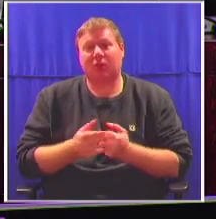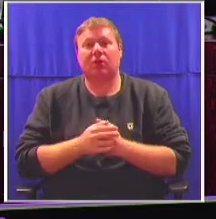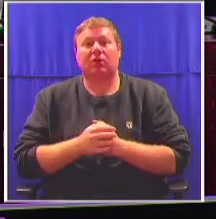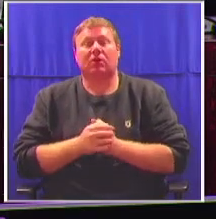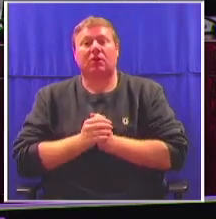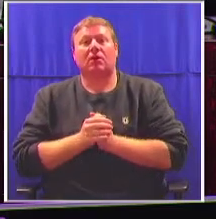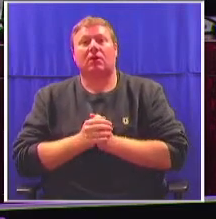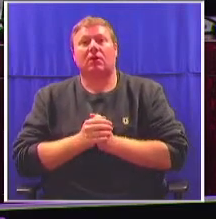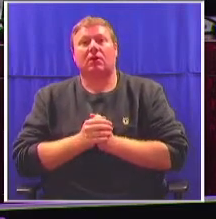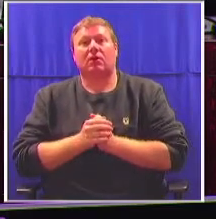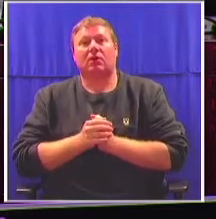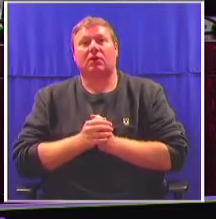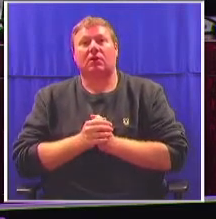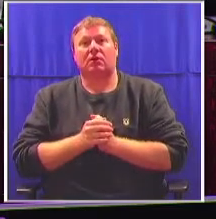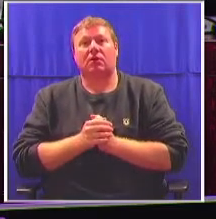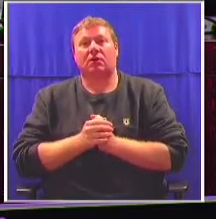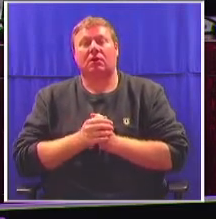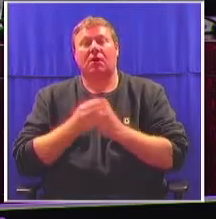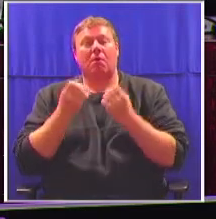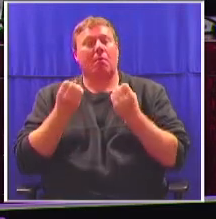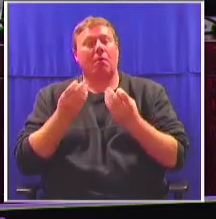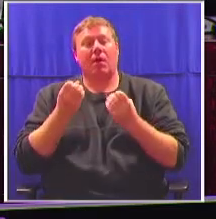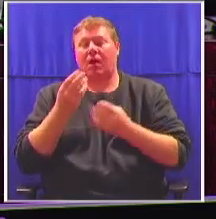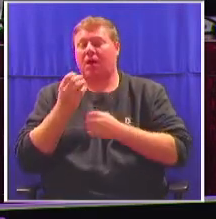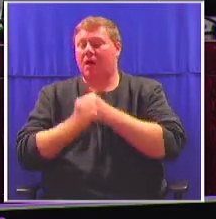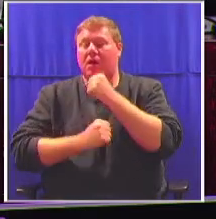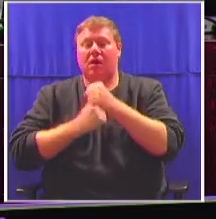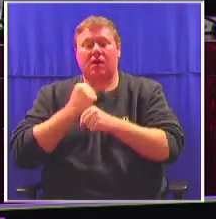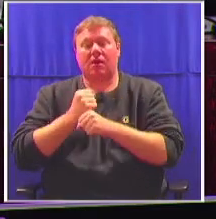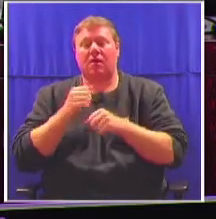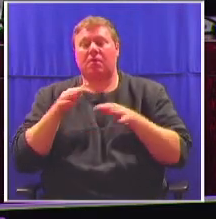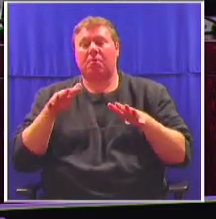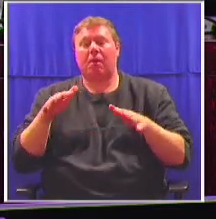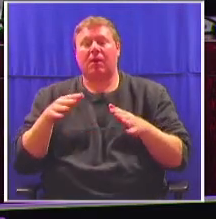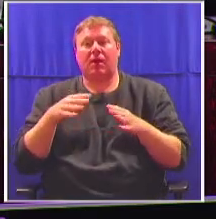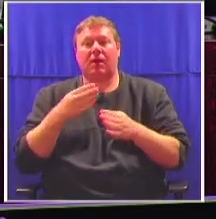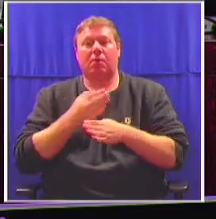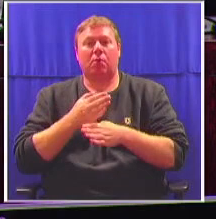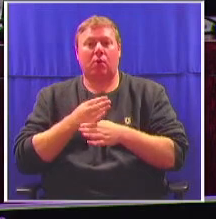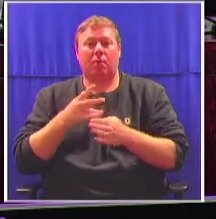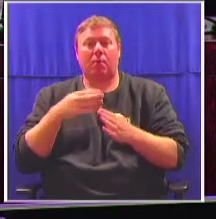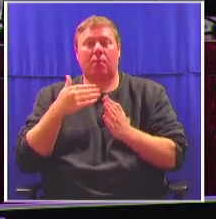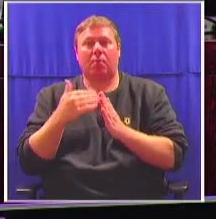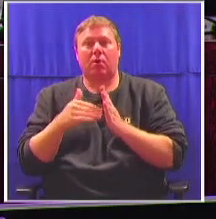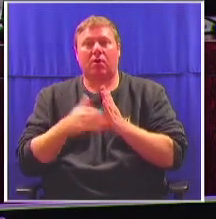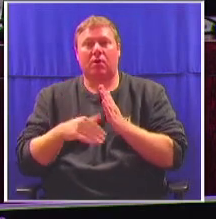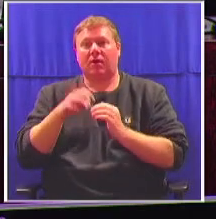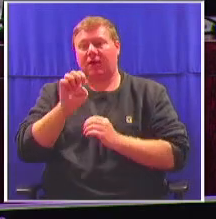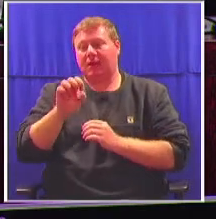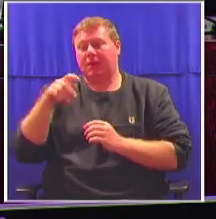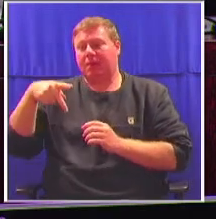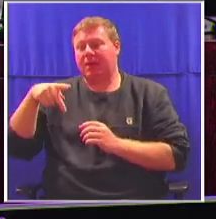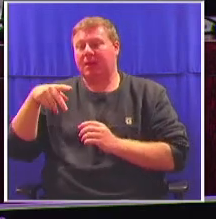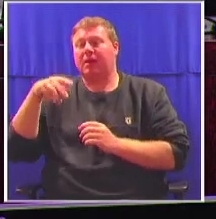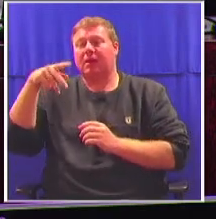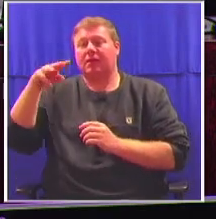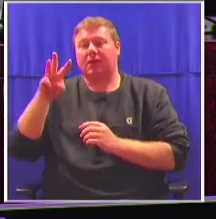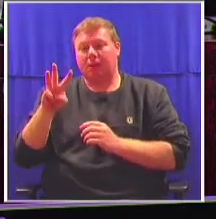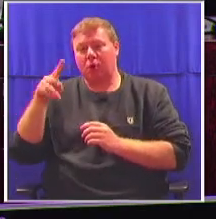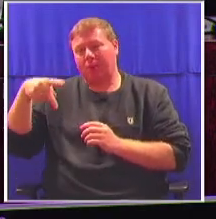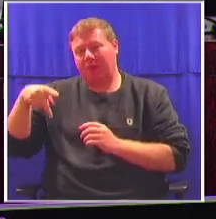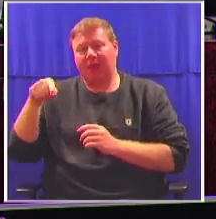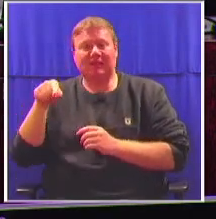of over many years of public employment programs, EPWP,